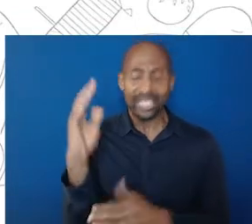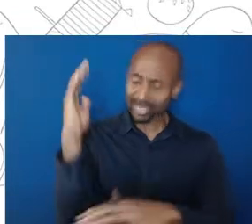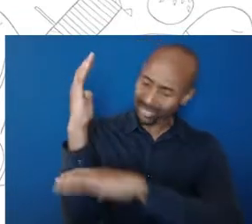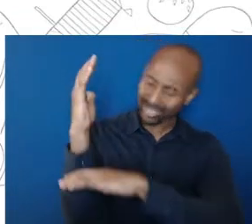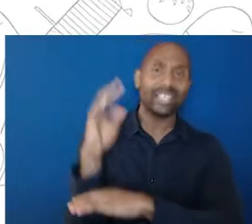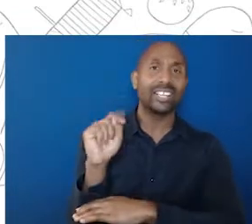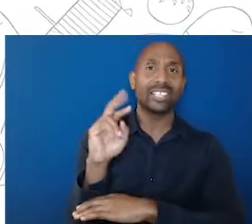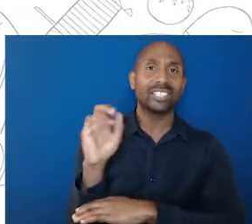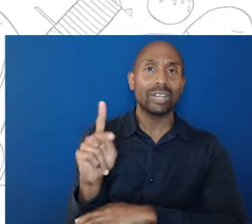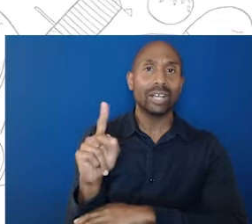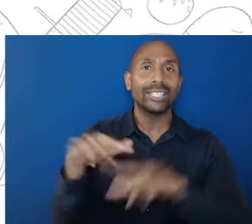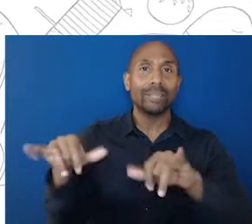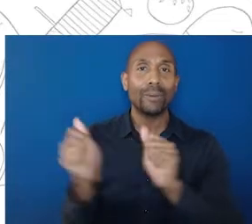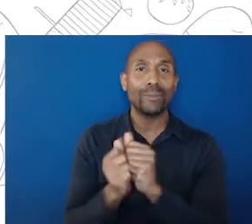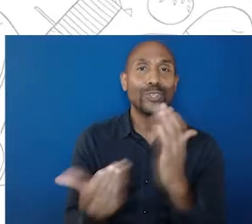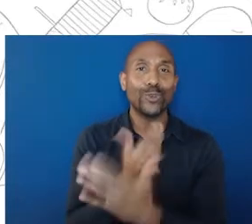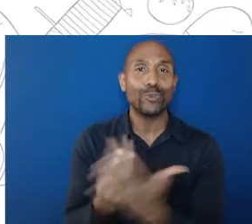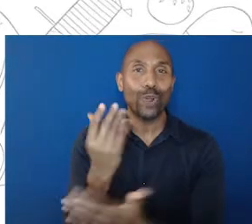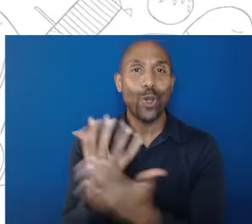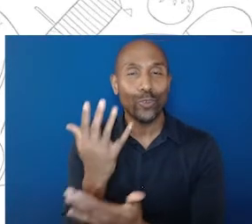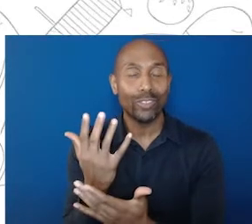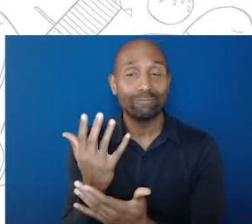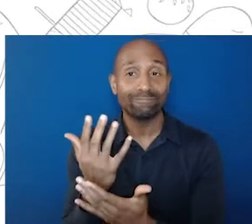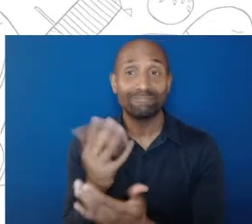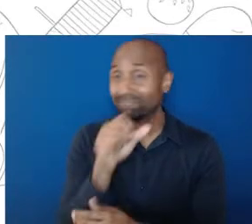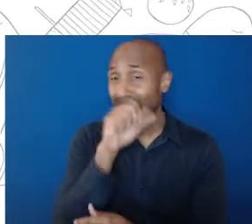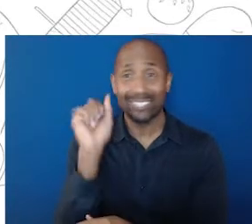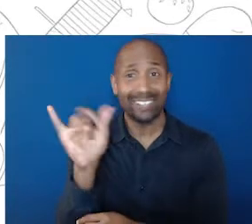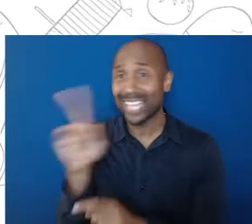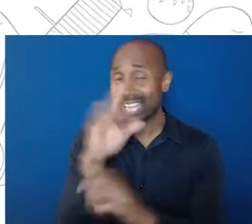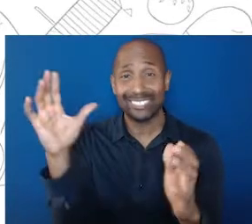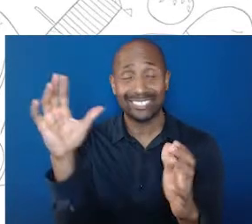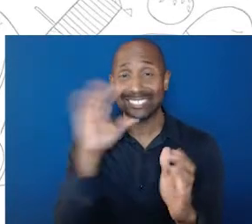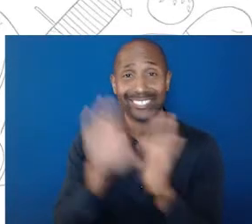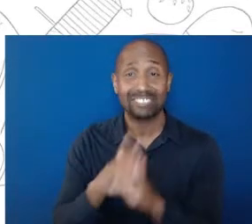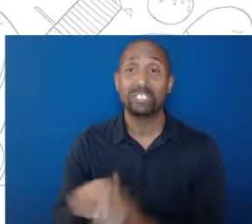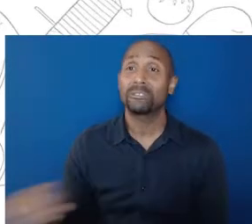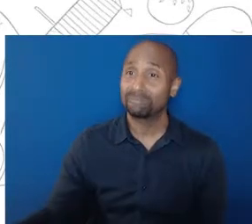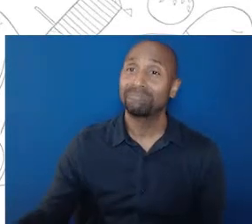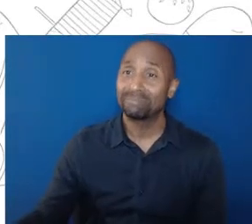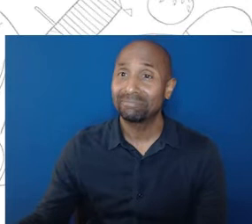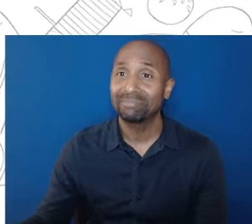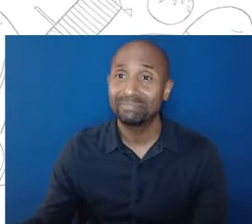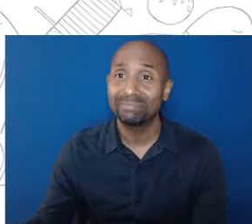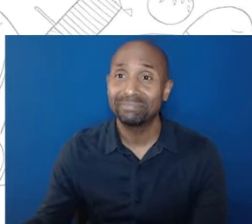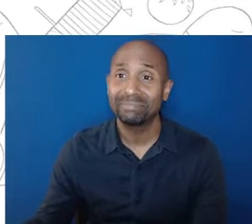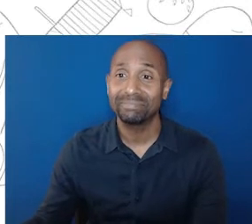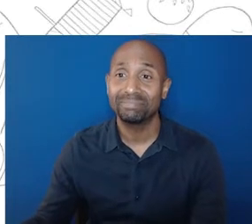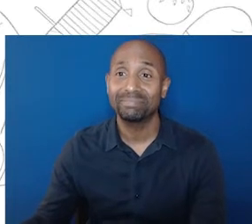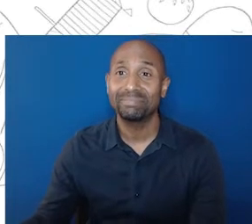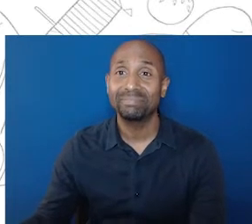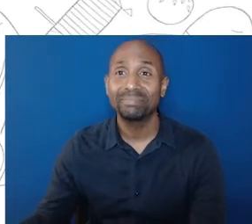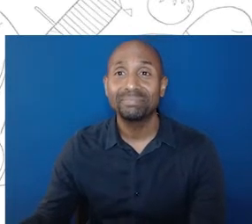I really love that image. And yeah. It sounds very much like,